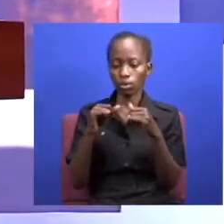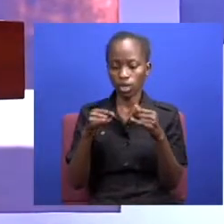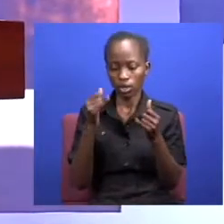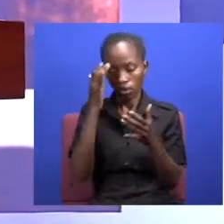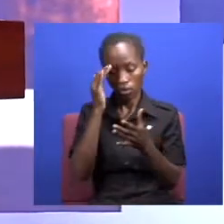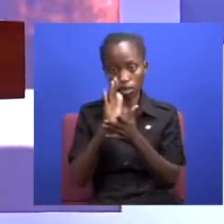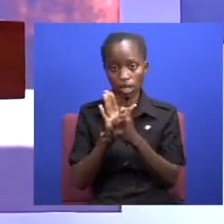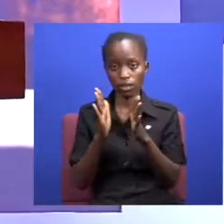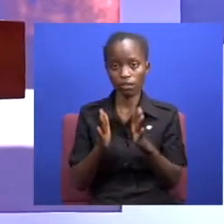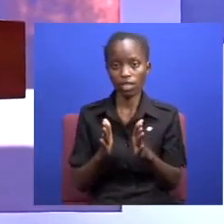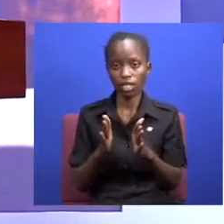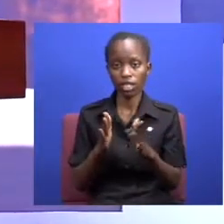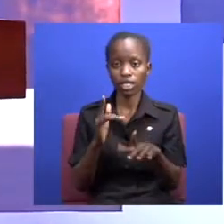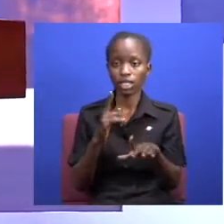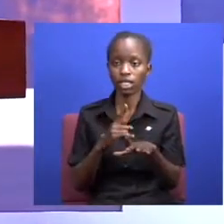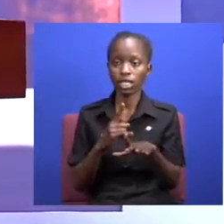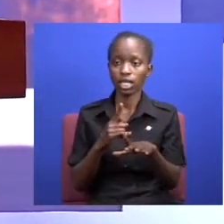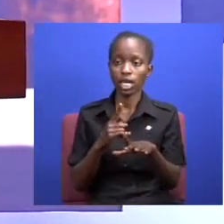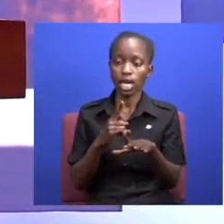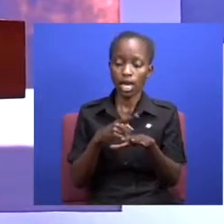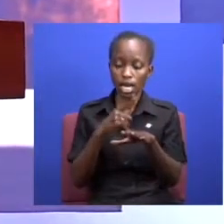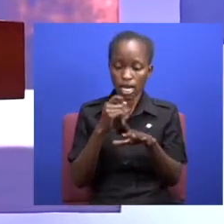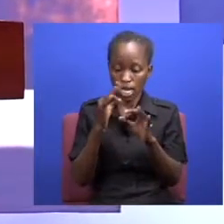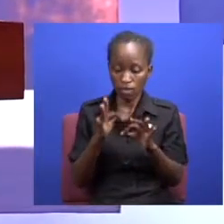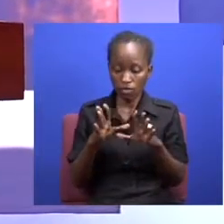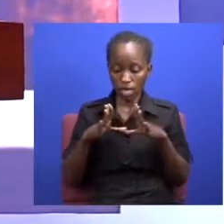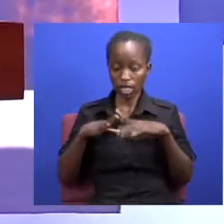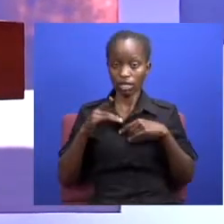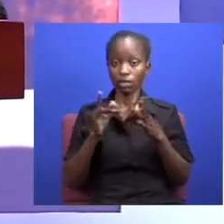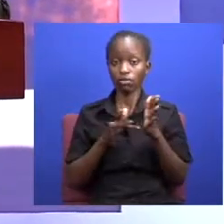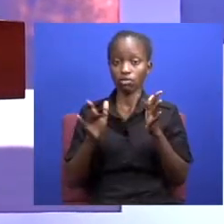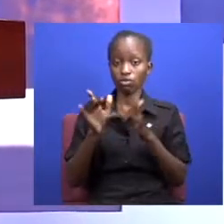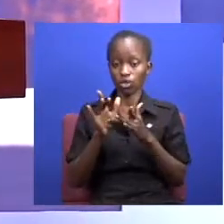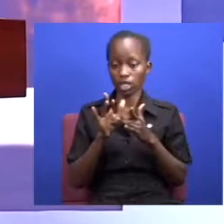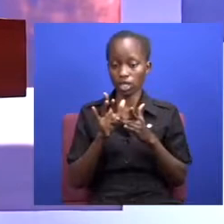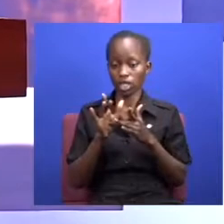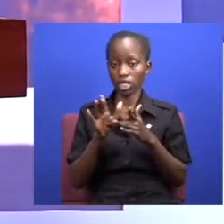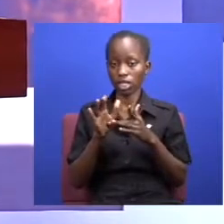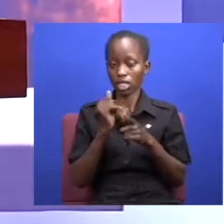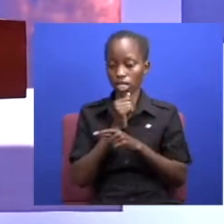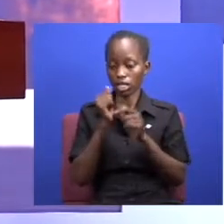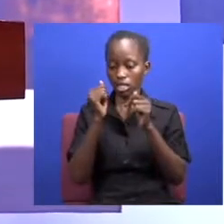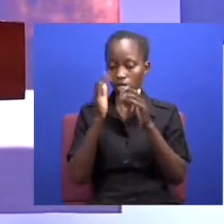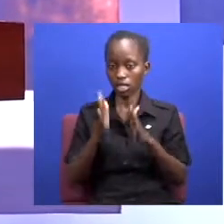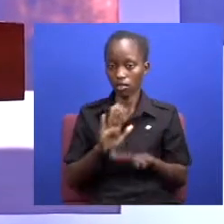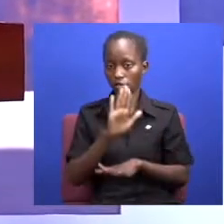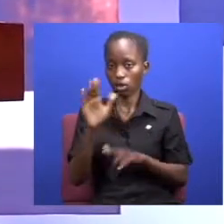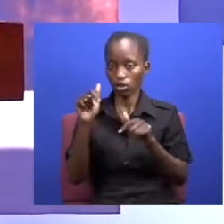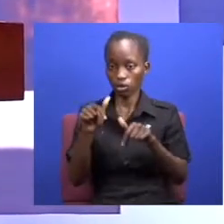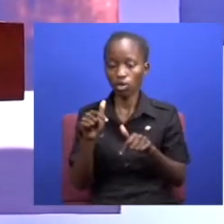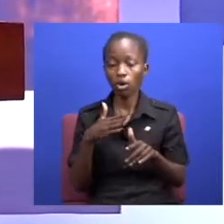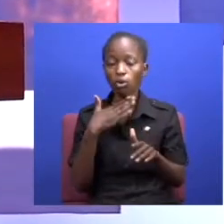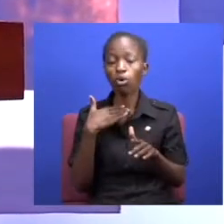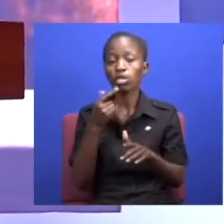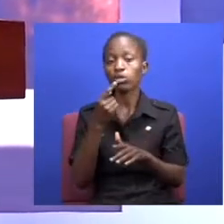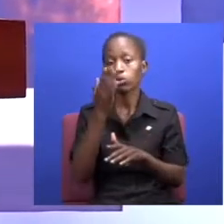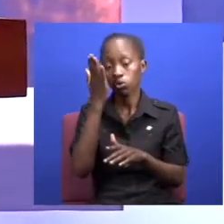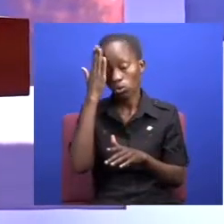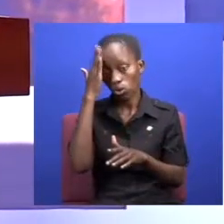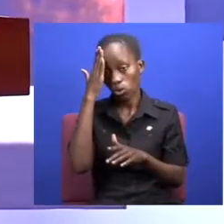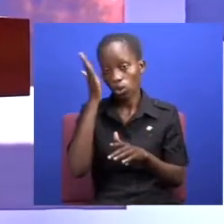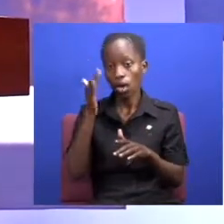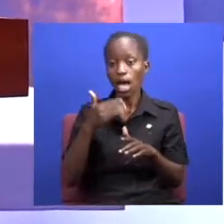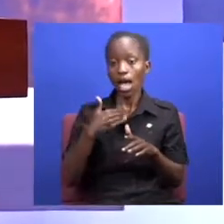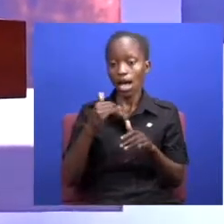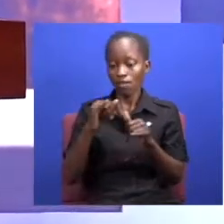new believers. In case as you prayed that prayer and you're wondering, where do I go from here? I want to just let you